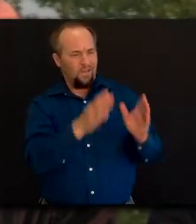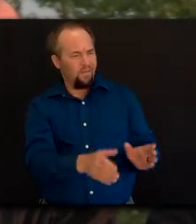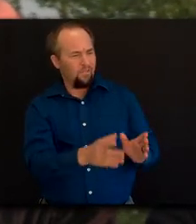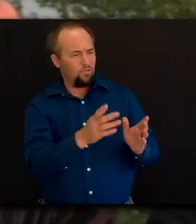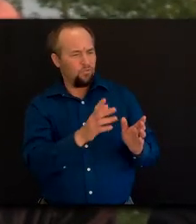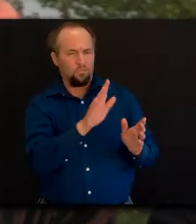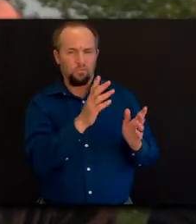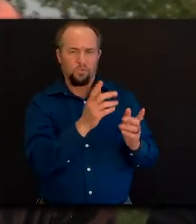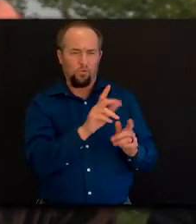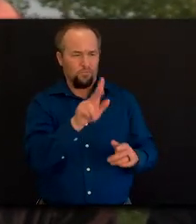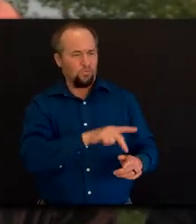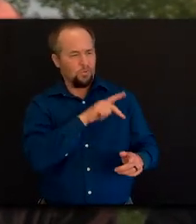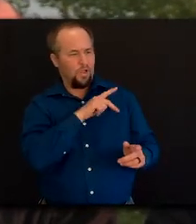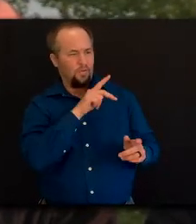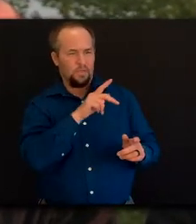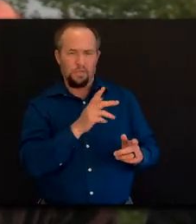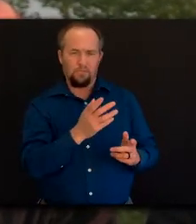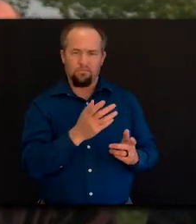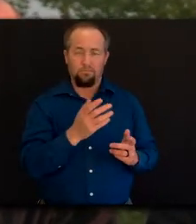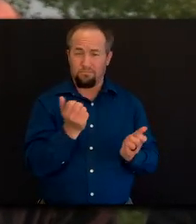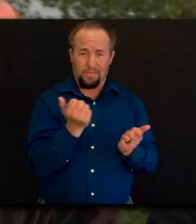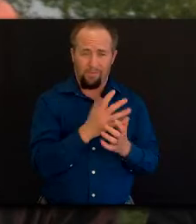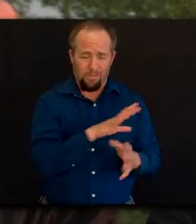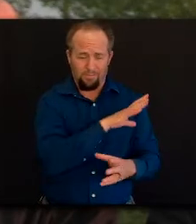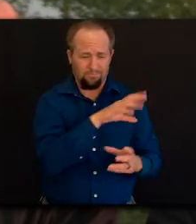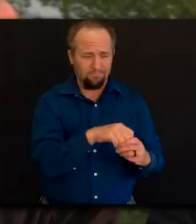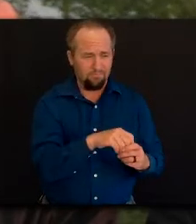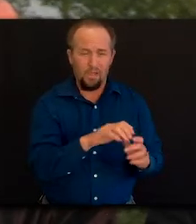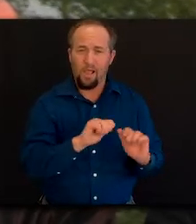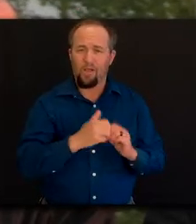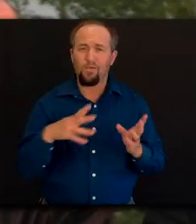bring light and hope to our world?